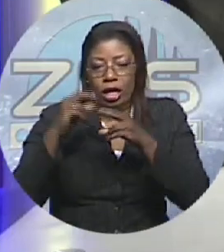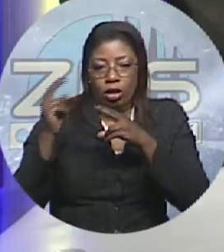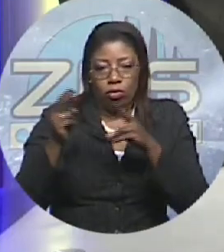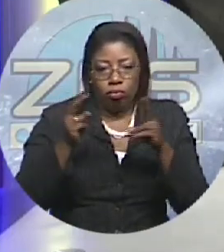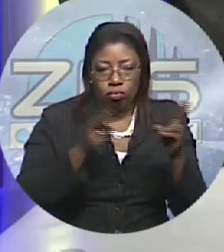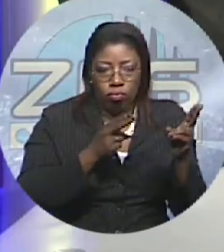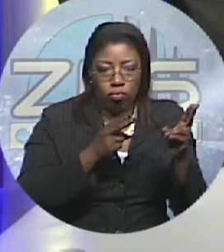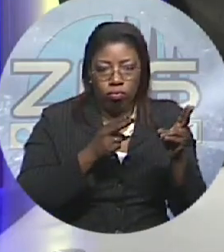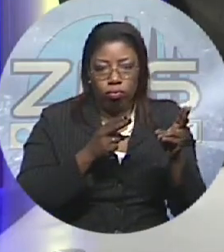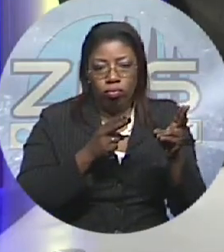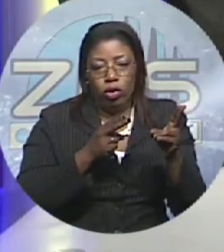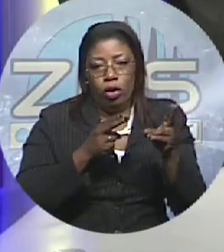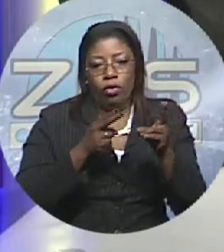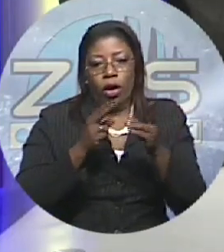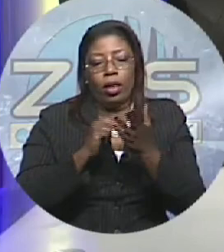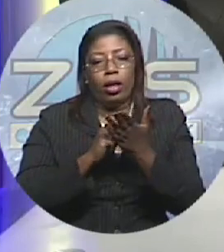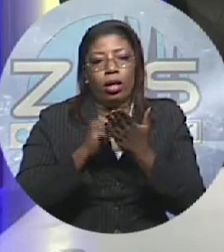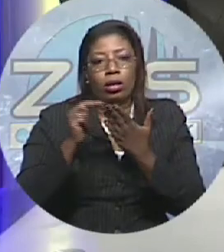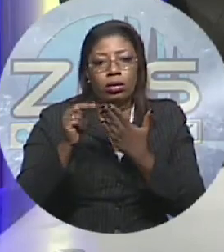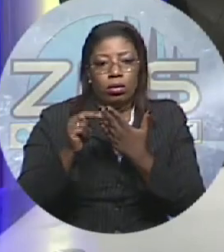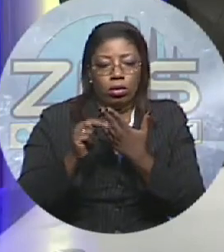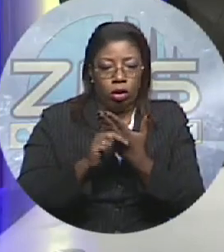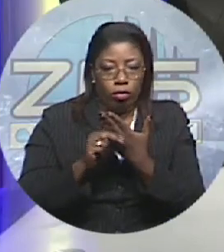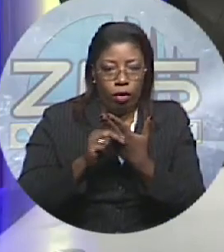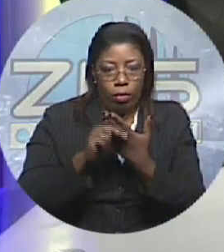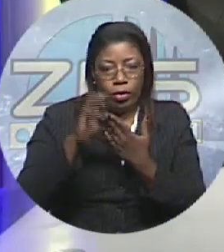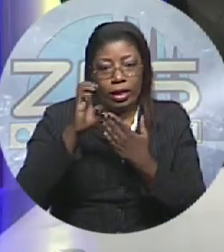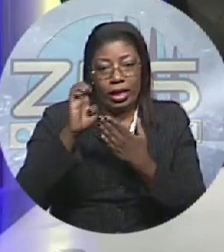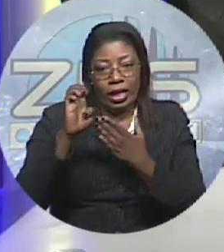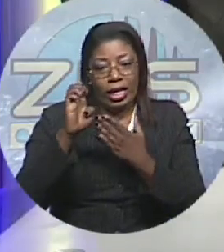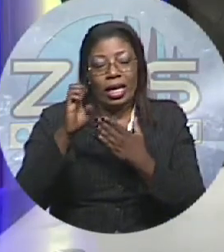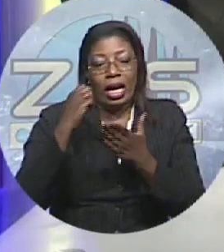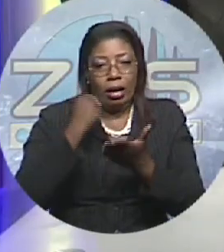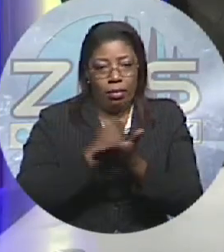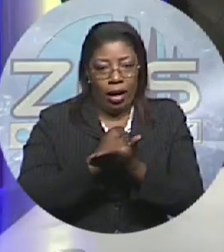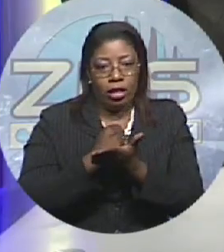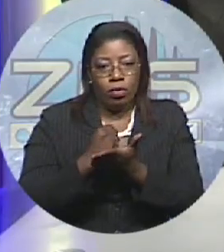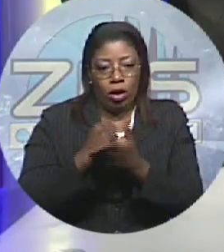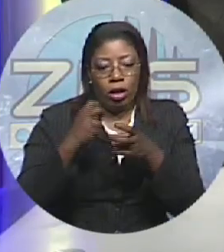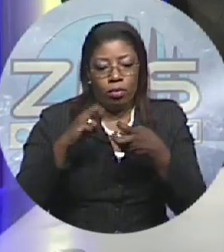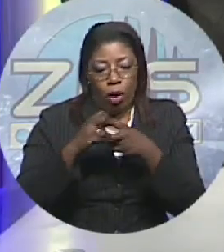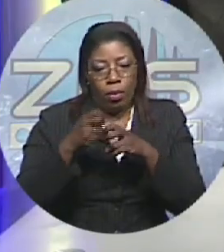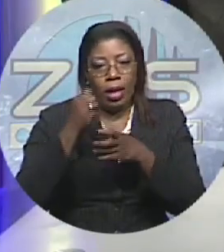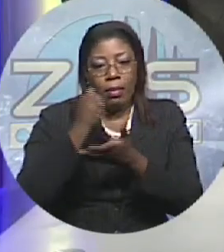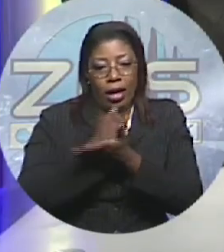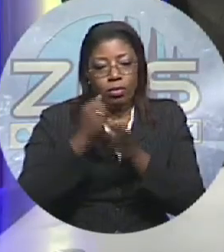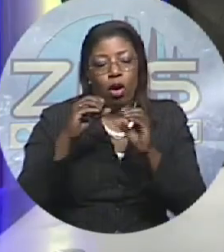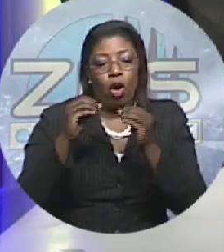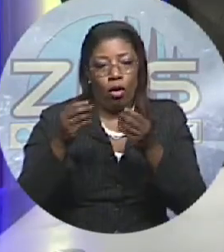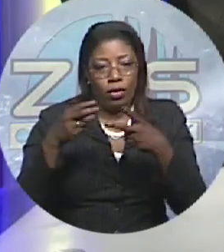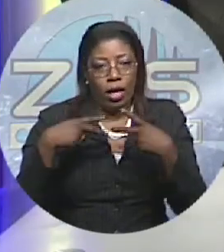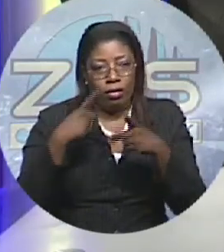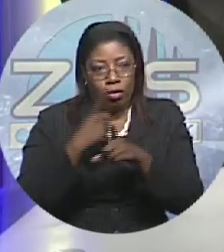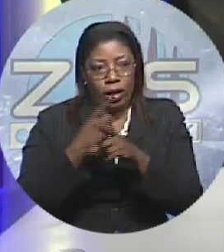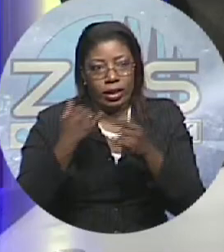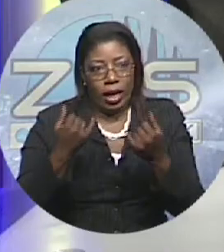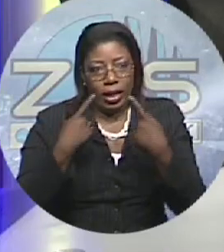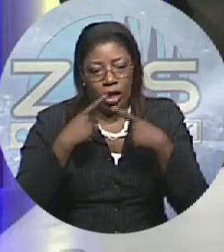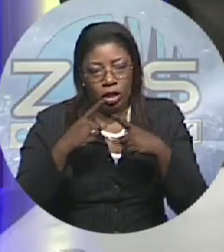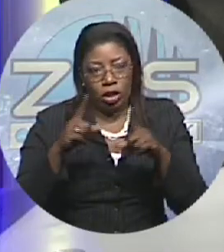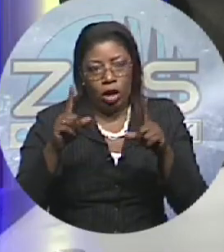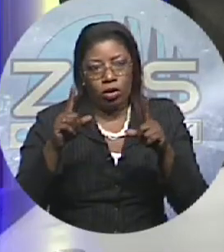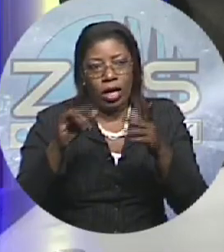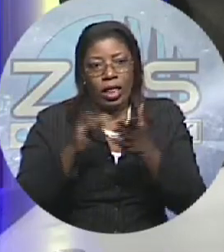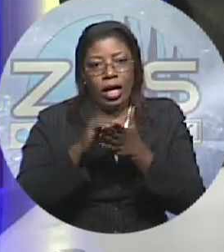for e-passports and the numerous challenges the passport office continues to face. The Ministry of Foreign Affairs recently announced that